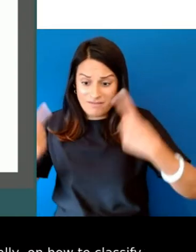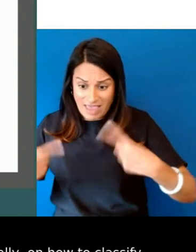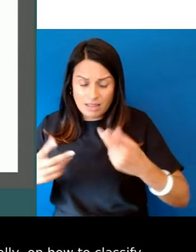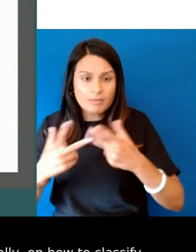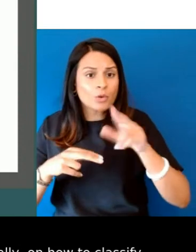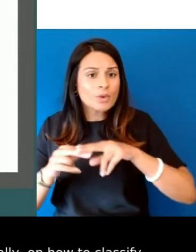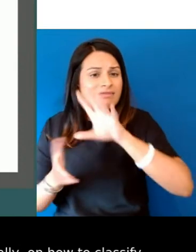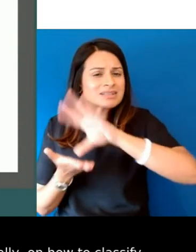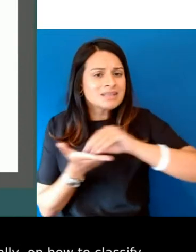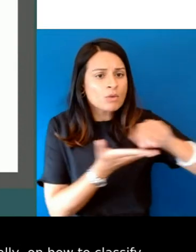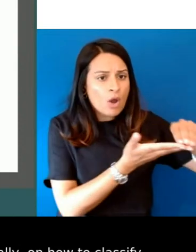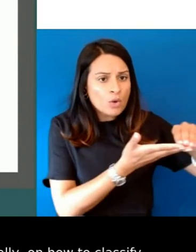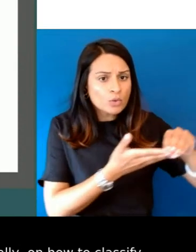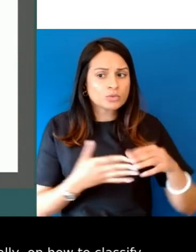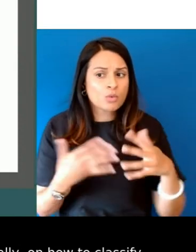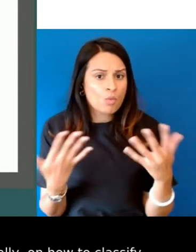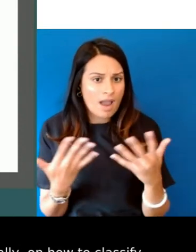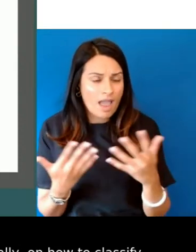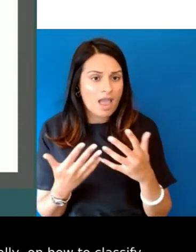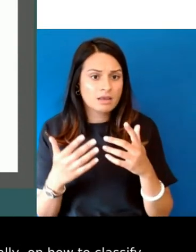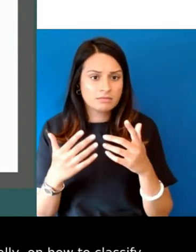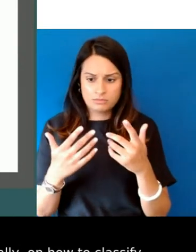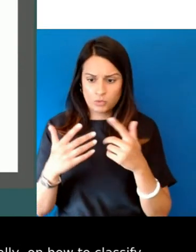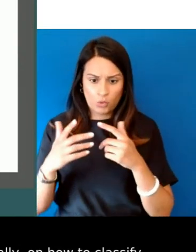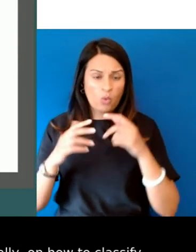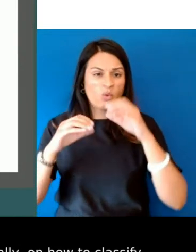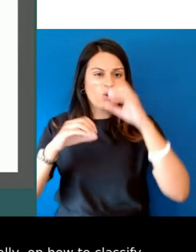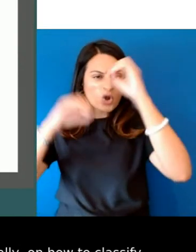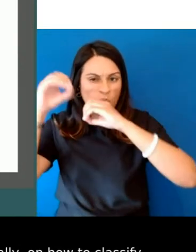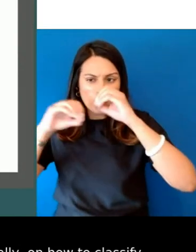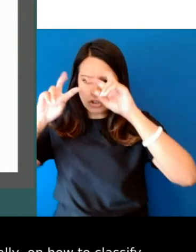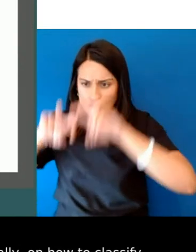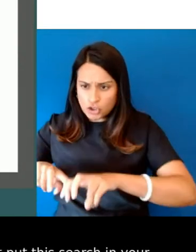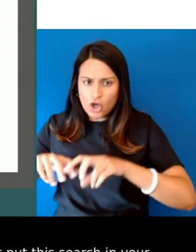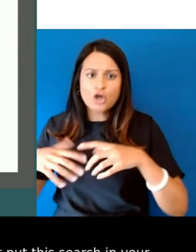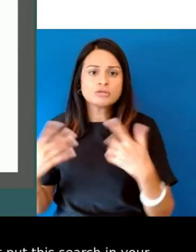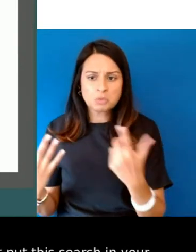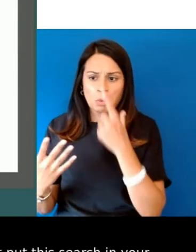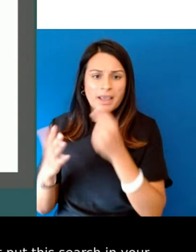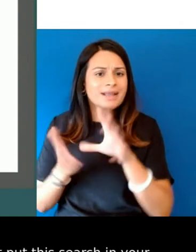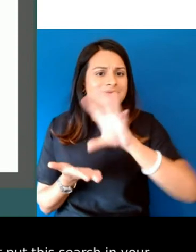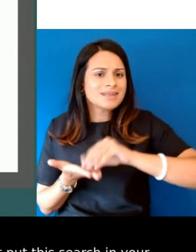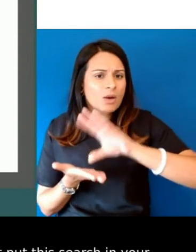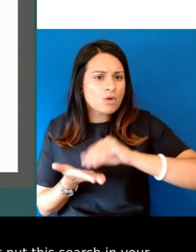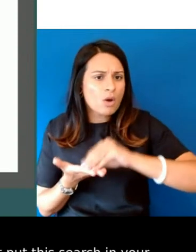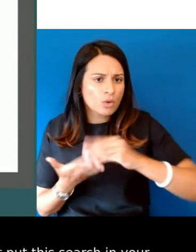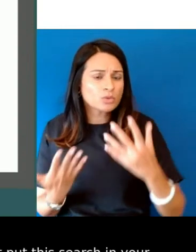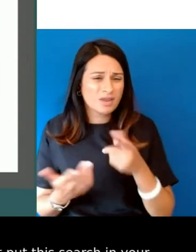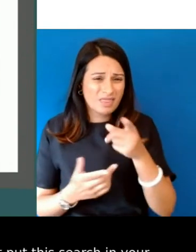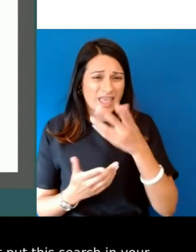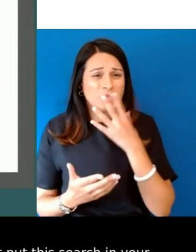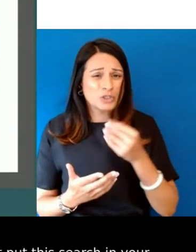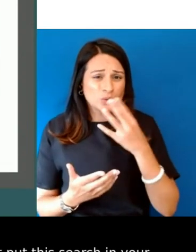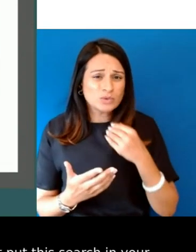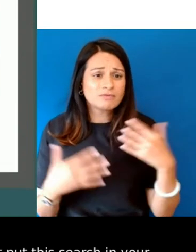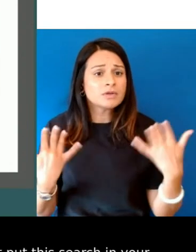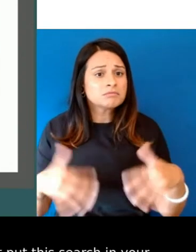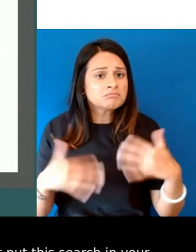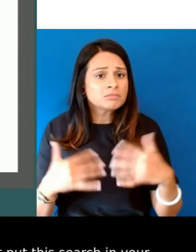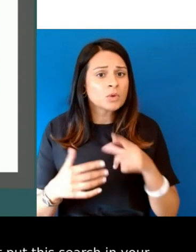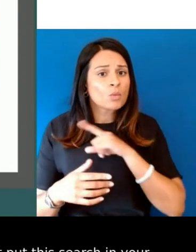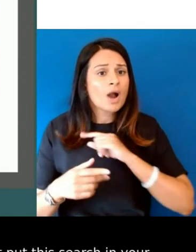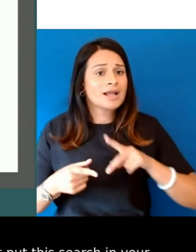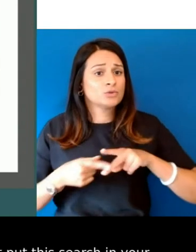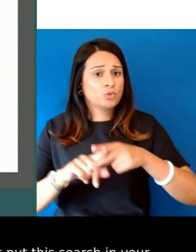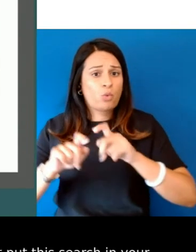just put this um search in your google this actually will all be downloadable they're really useful tools because um i